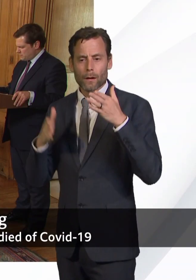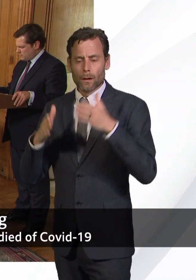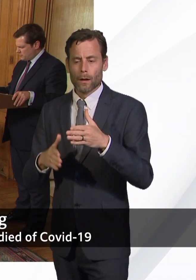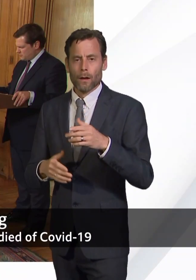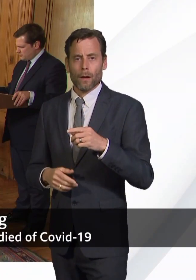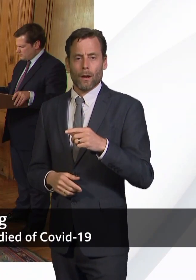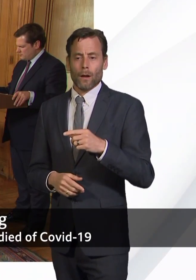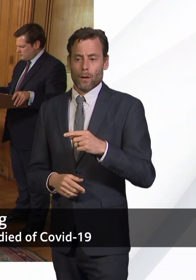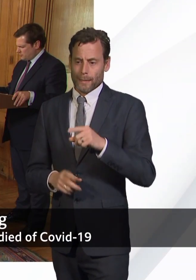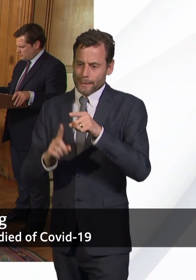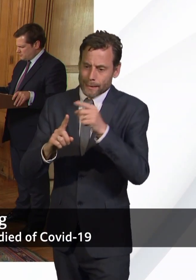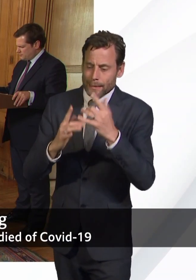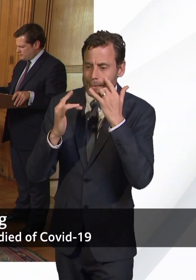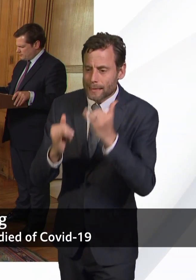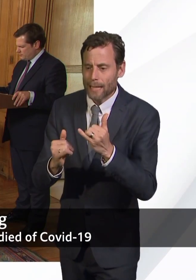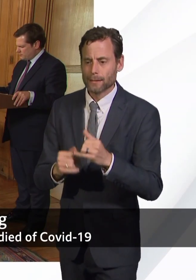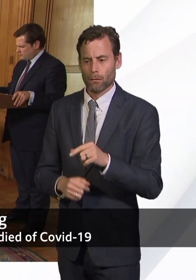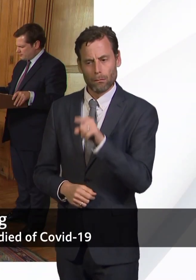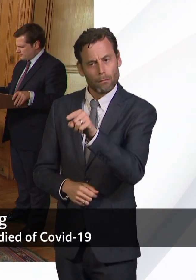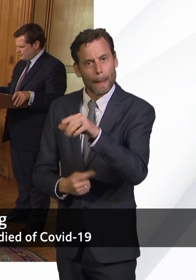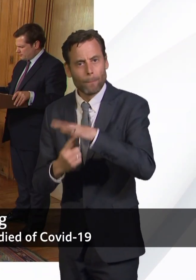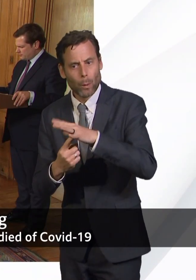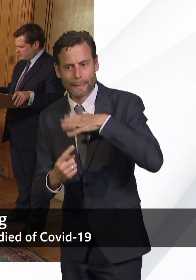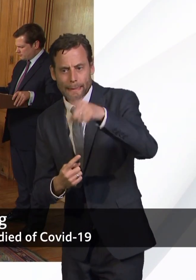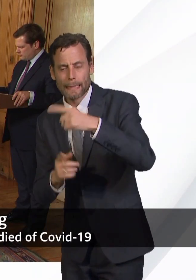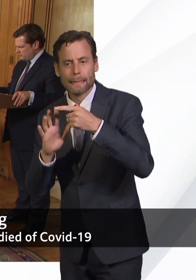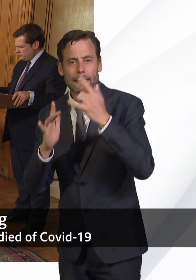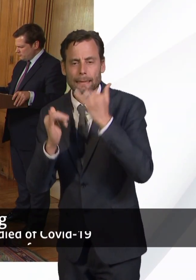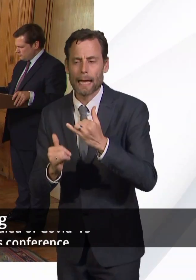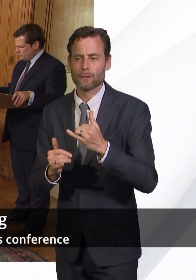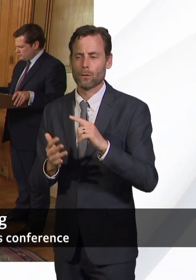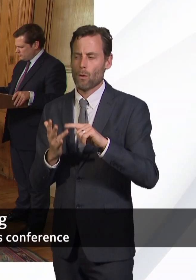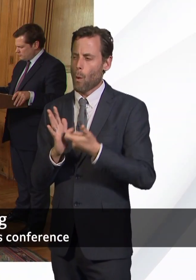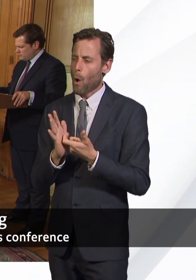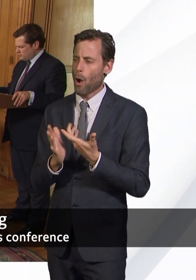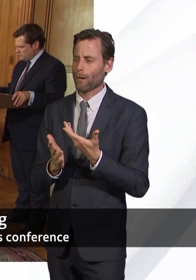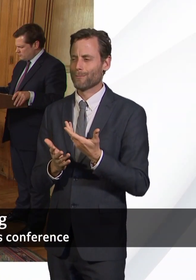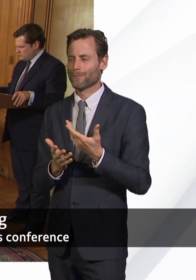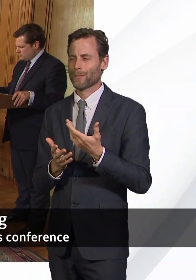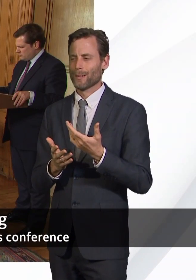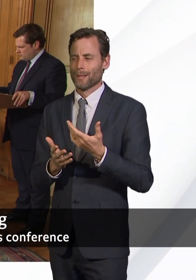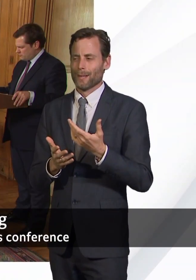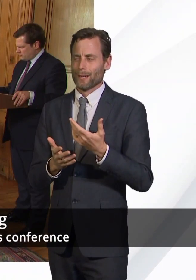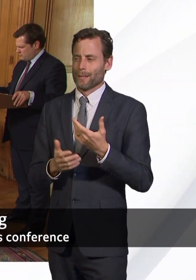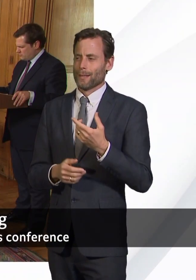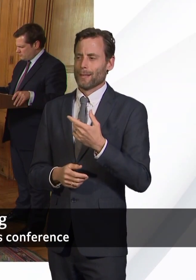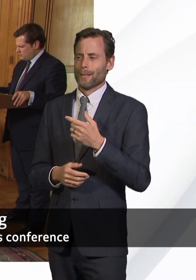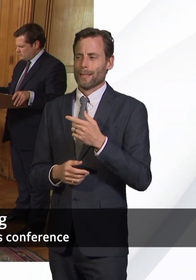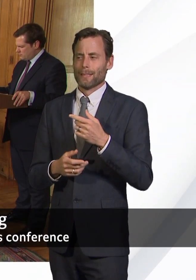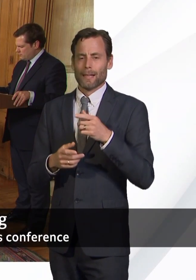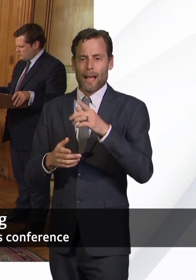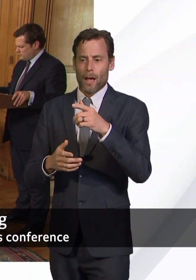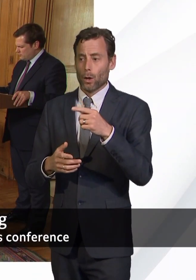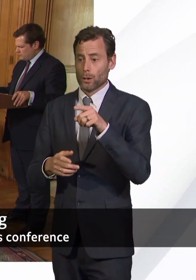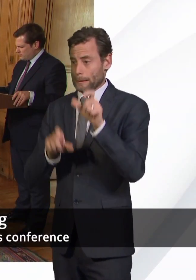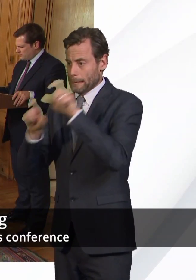discharge policy, it's about the systems of care that are in place. This is the fundamental building blocks of managing infectious